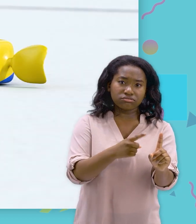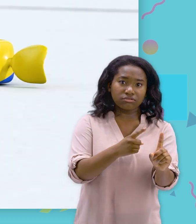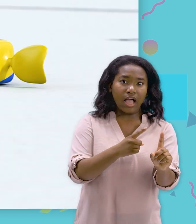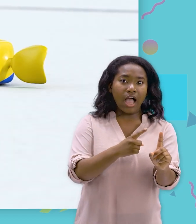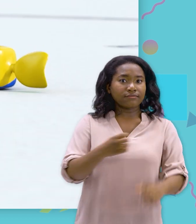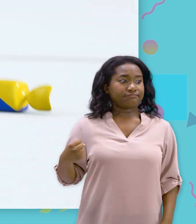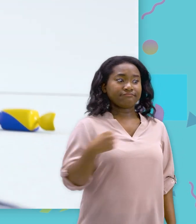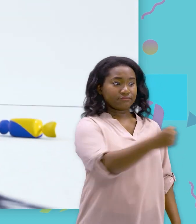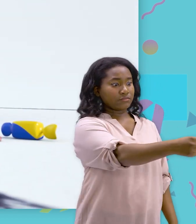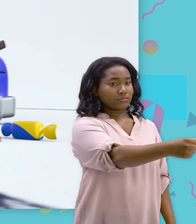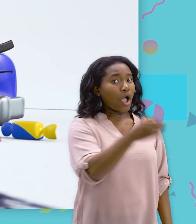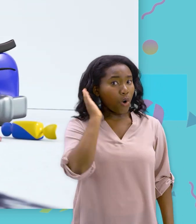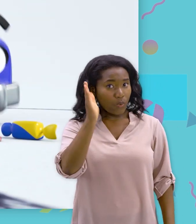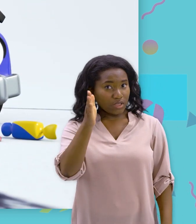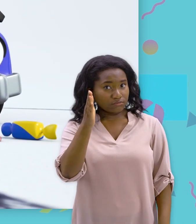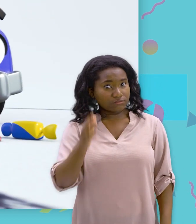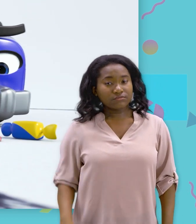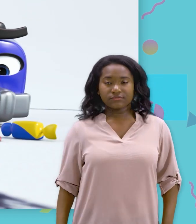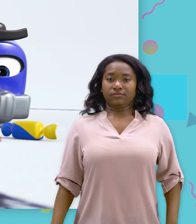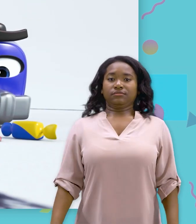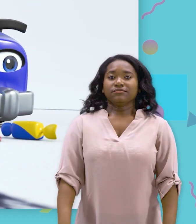tail. You're gonna end up in jail.